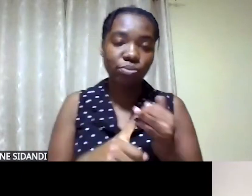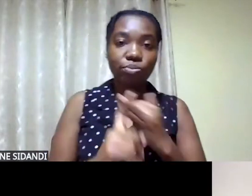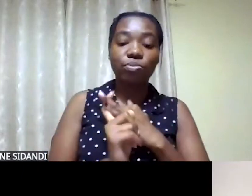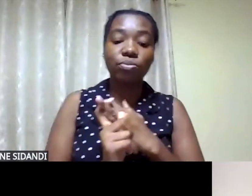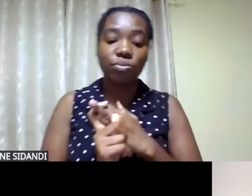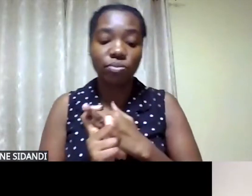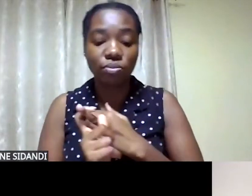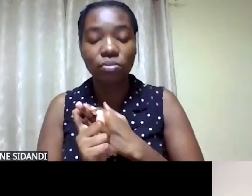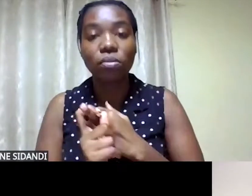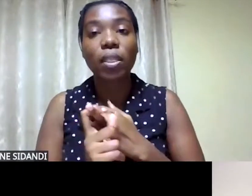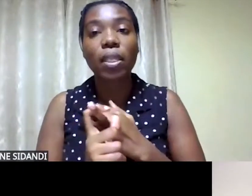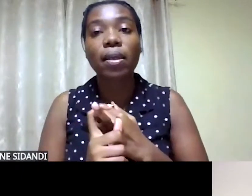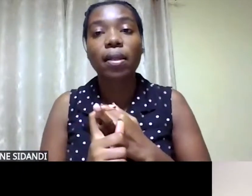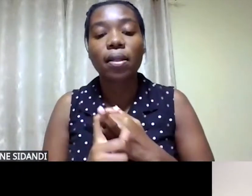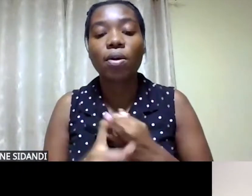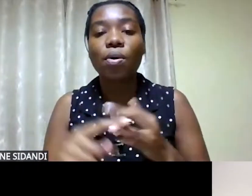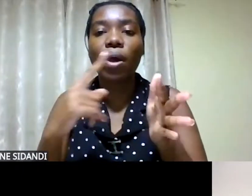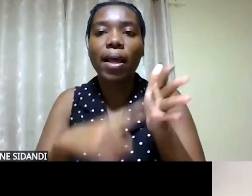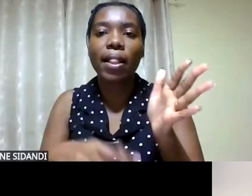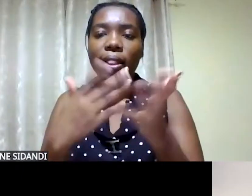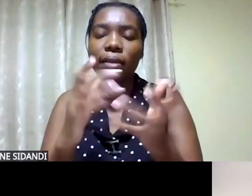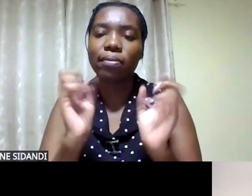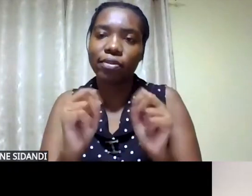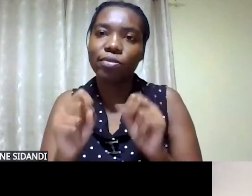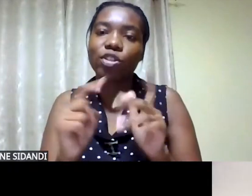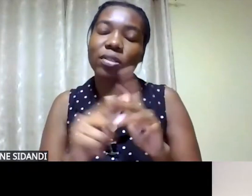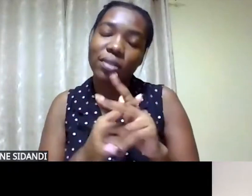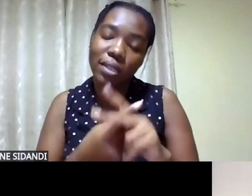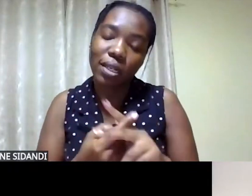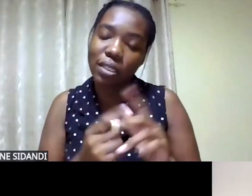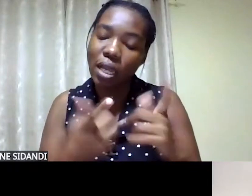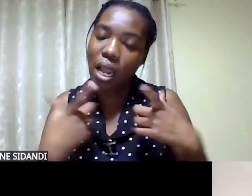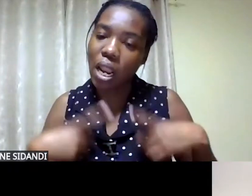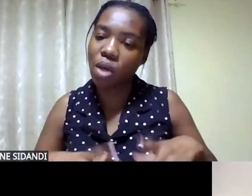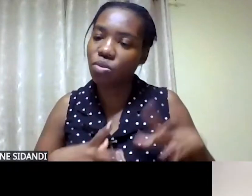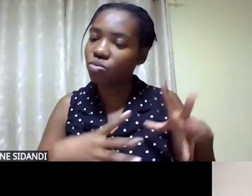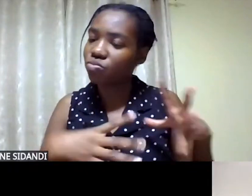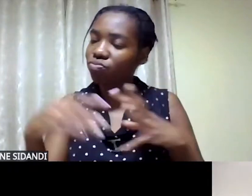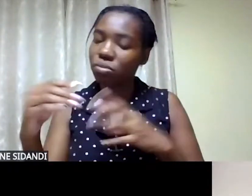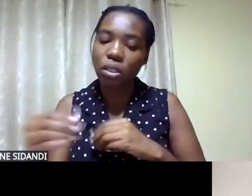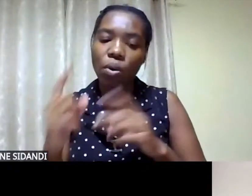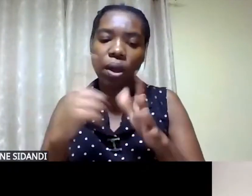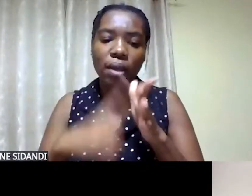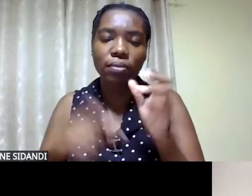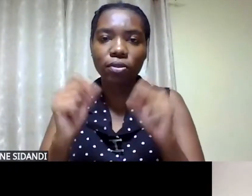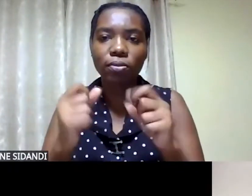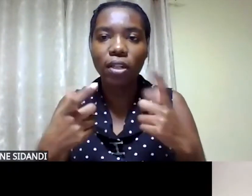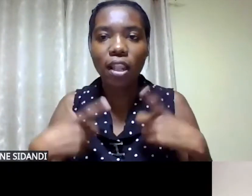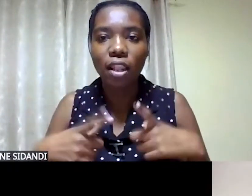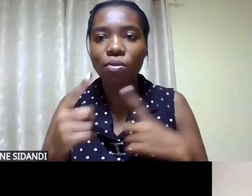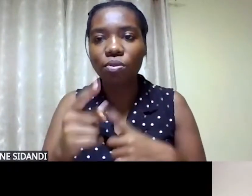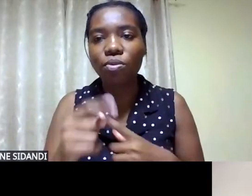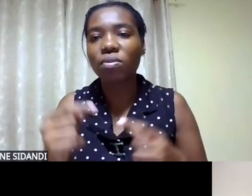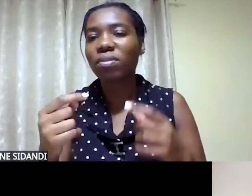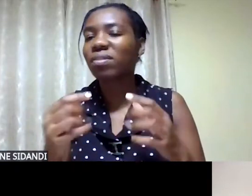some of the things that you can begin to let go? What will allow you to let go of these things?